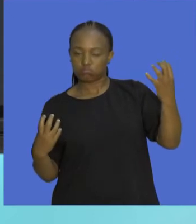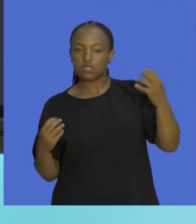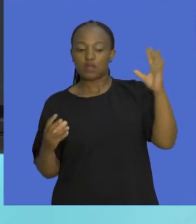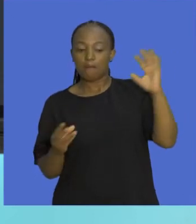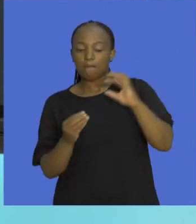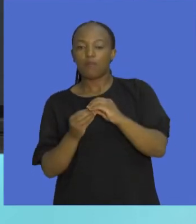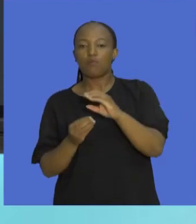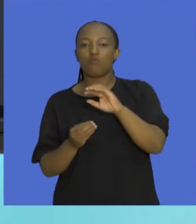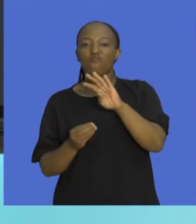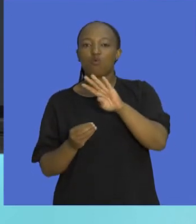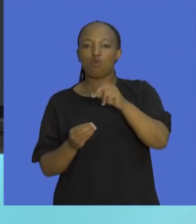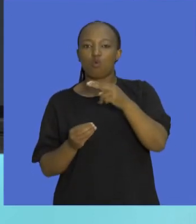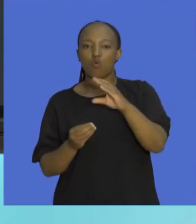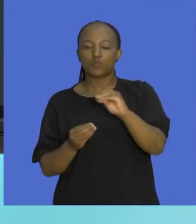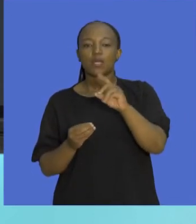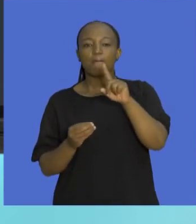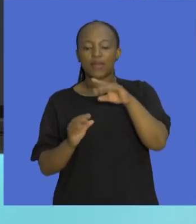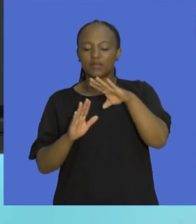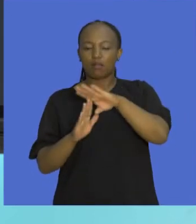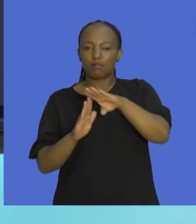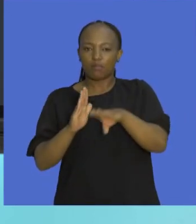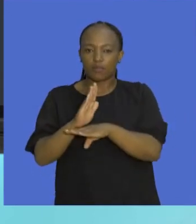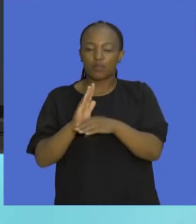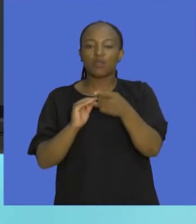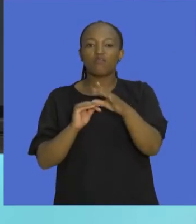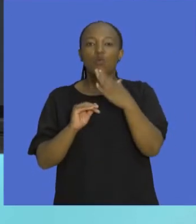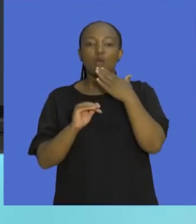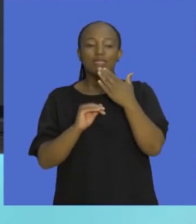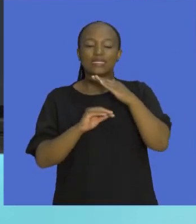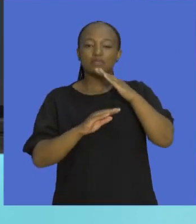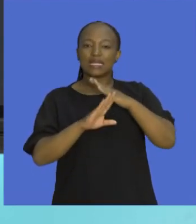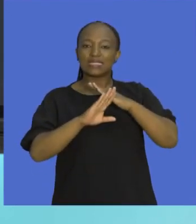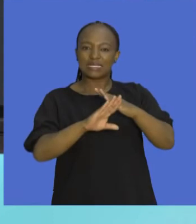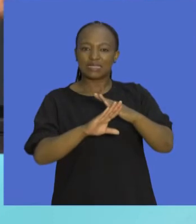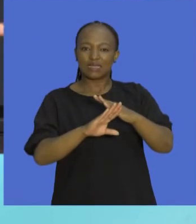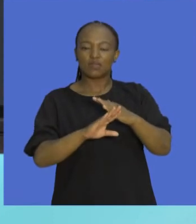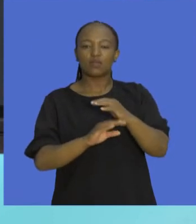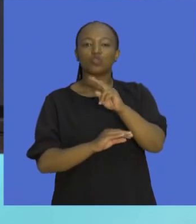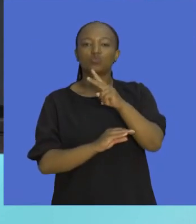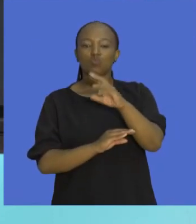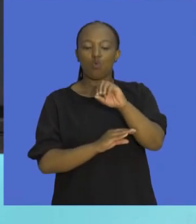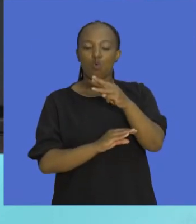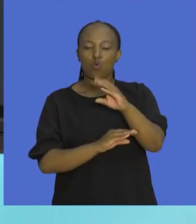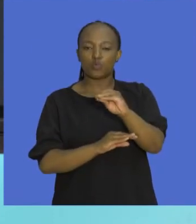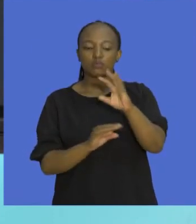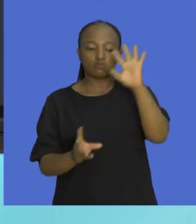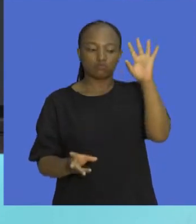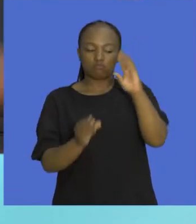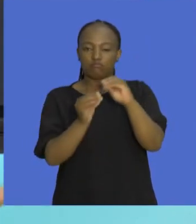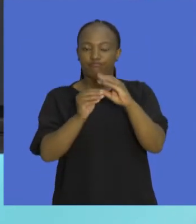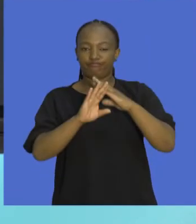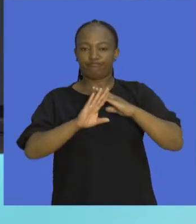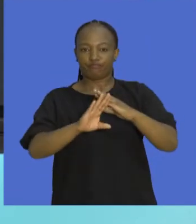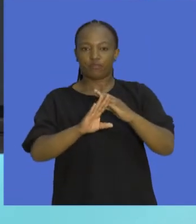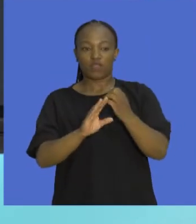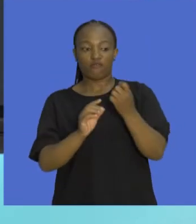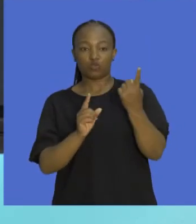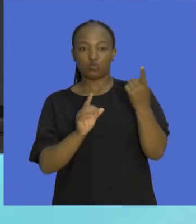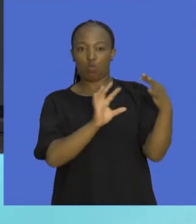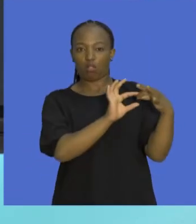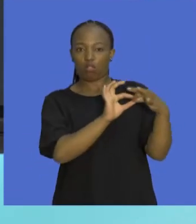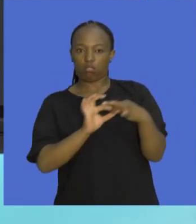the 4 ohms connected in parallel must be less than the smallest resistor. The smallest resistor is 2 ohms. And then the total resistance of